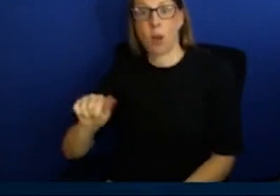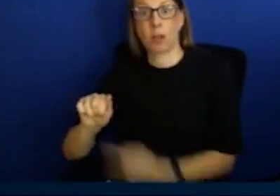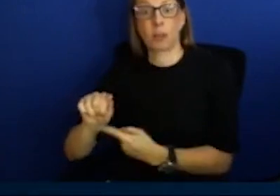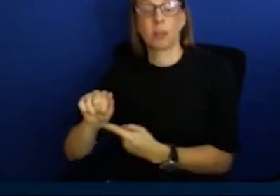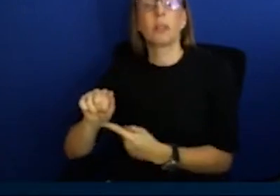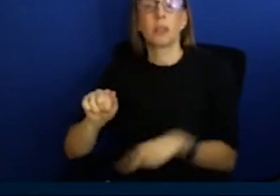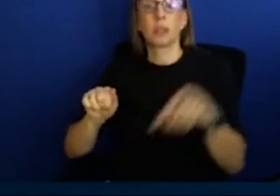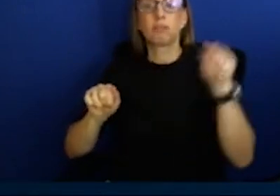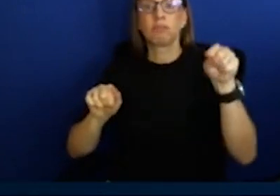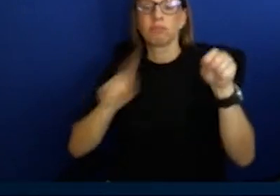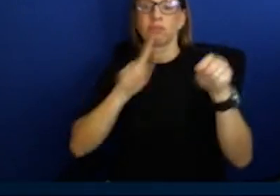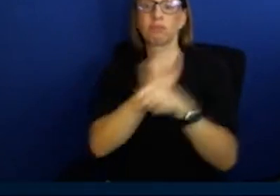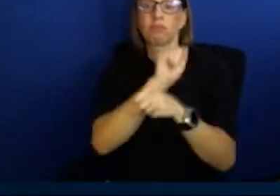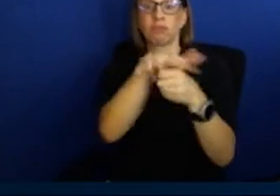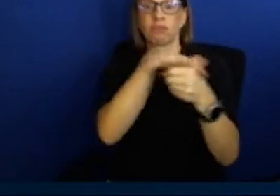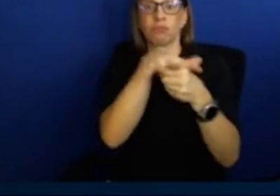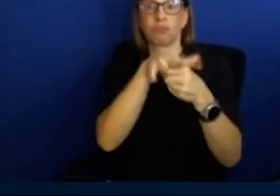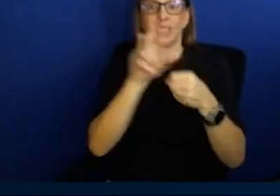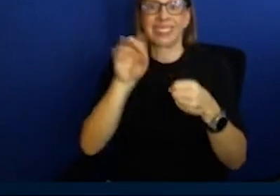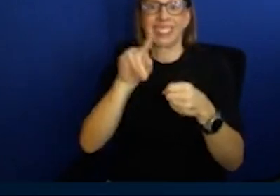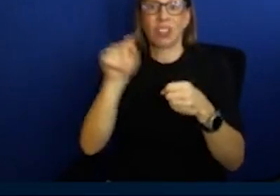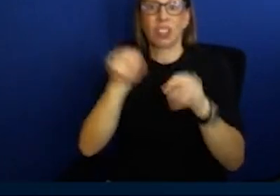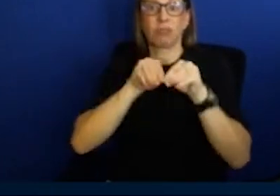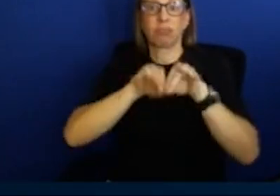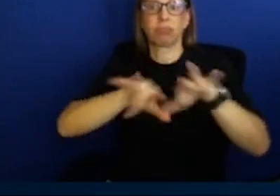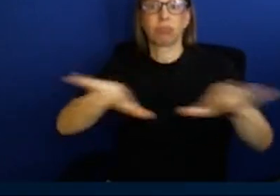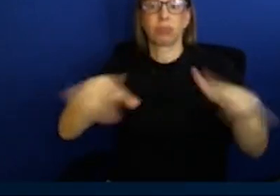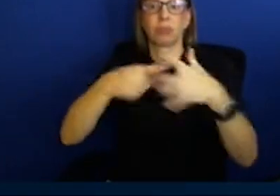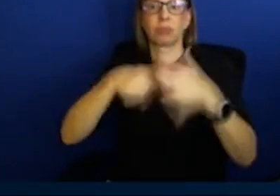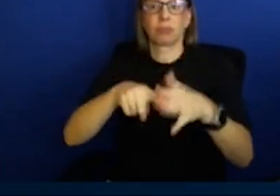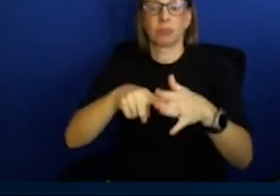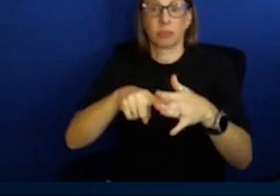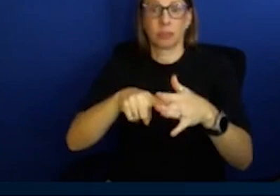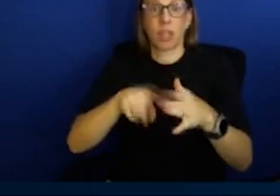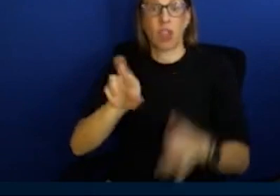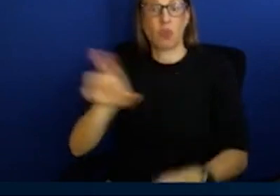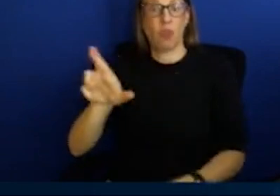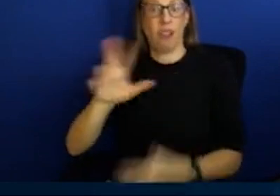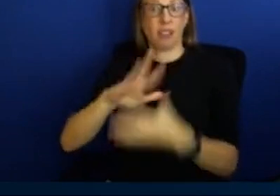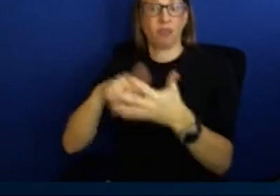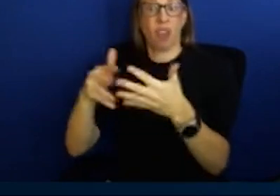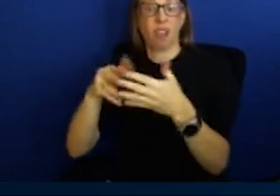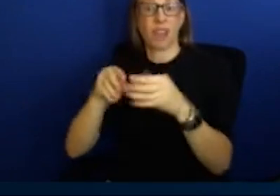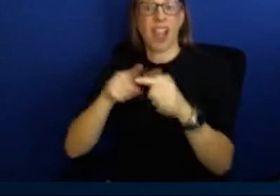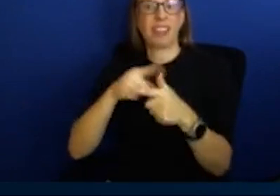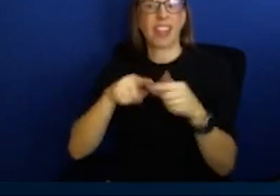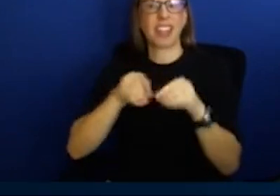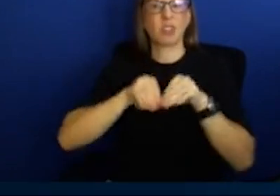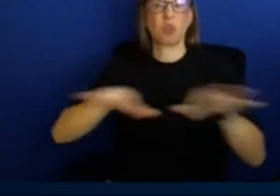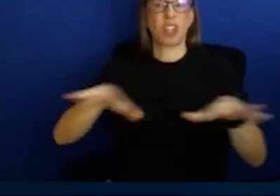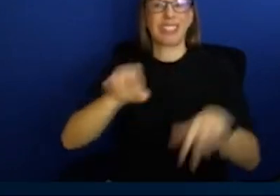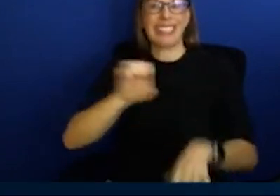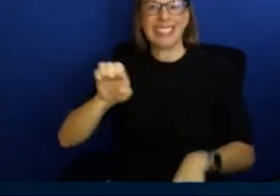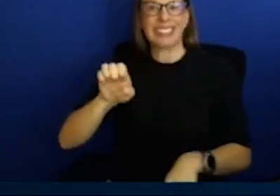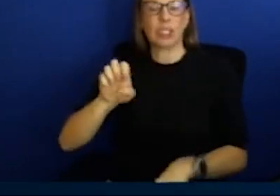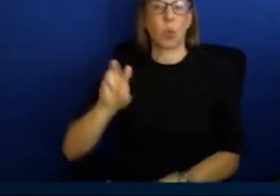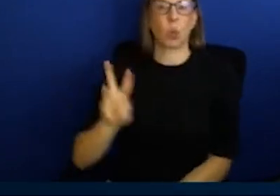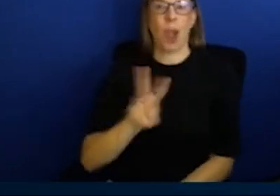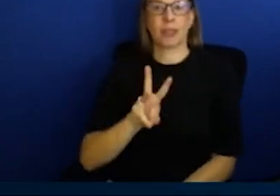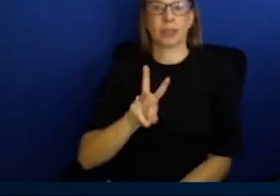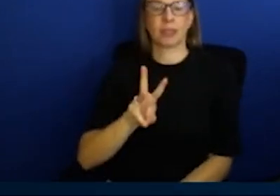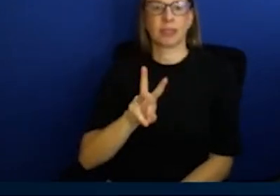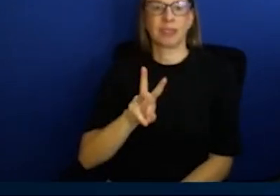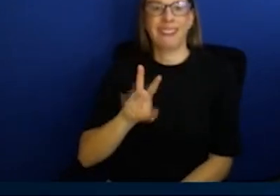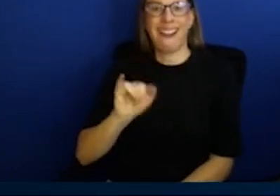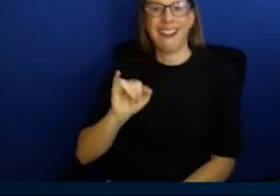actually the region where the Delta surge began in the graph on the right. And then it spread to the east and west along that